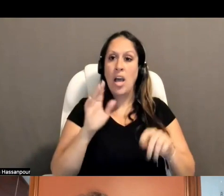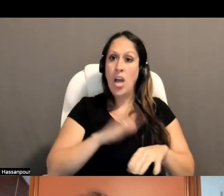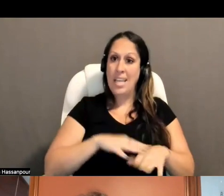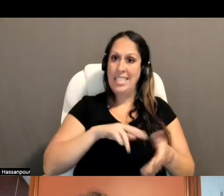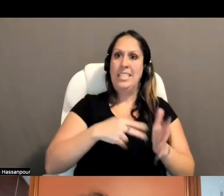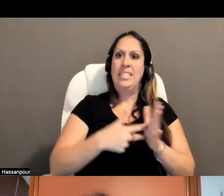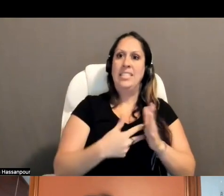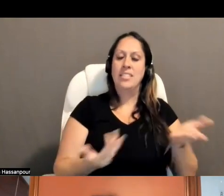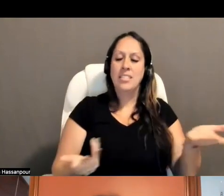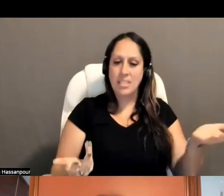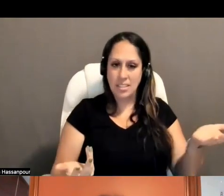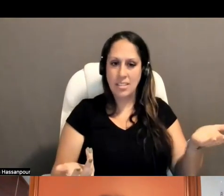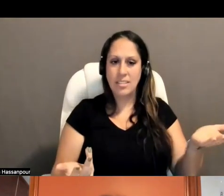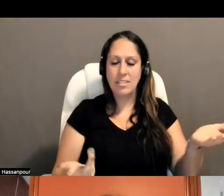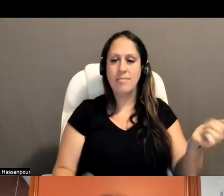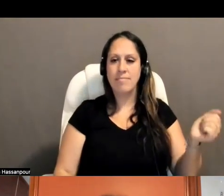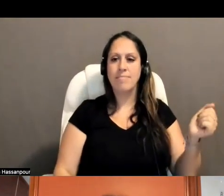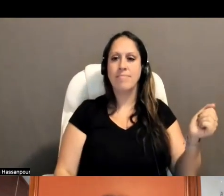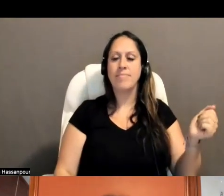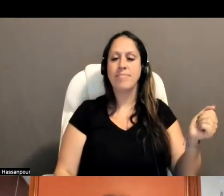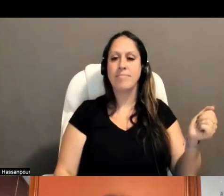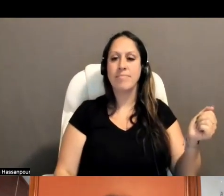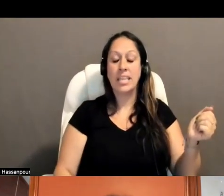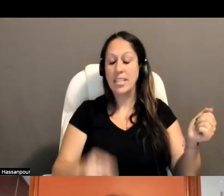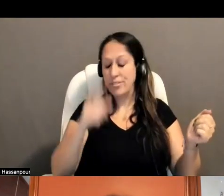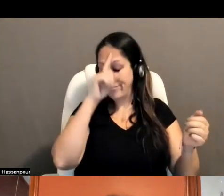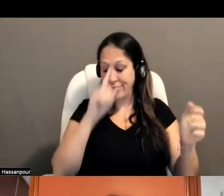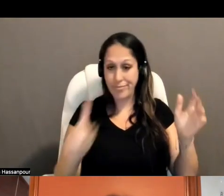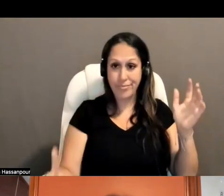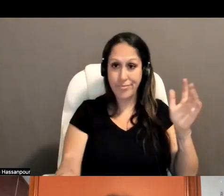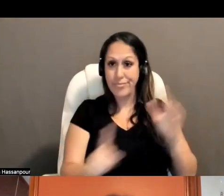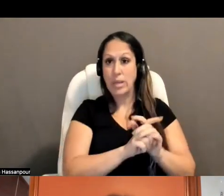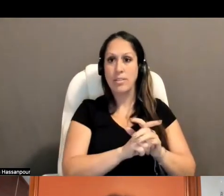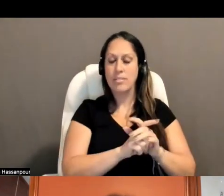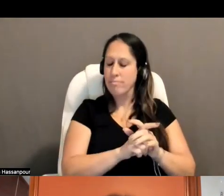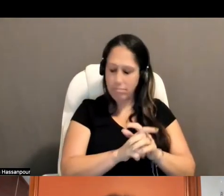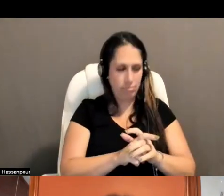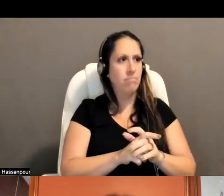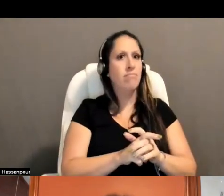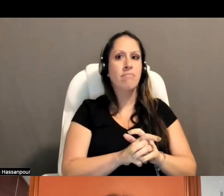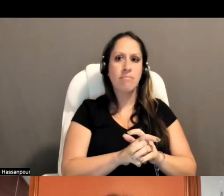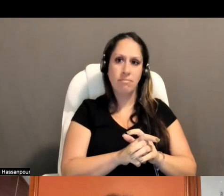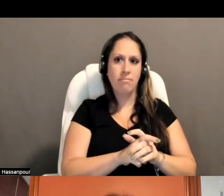intentionally. Hmm. It just comes spontaneously.